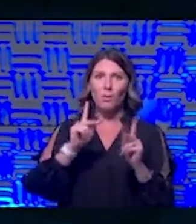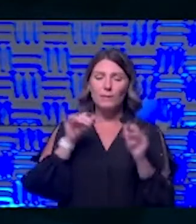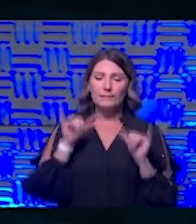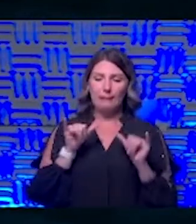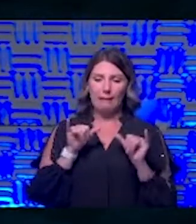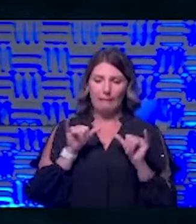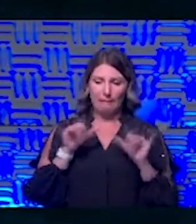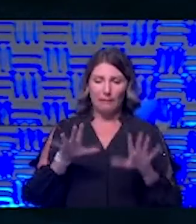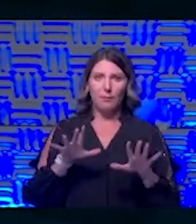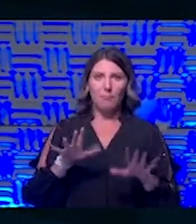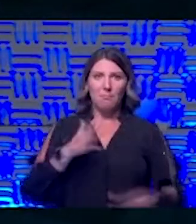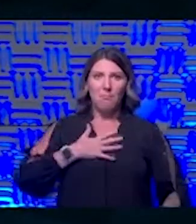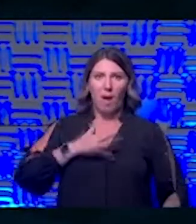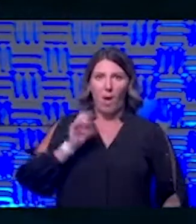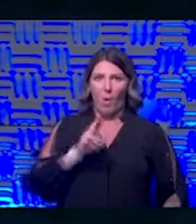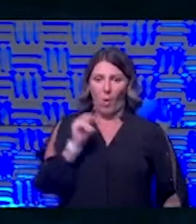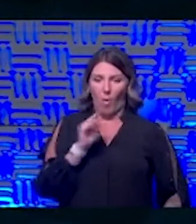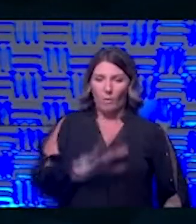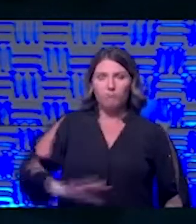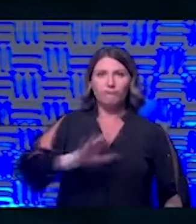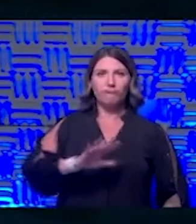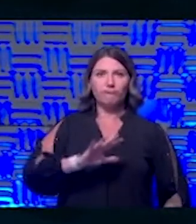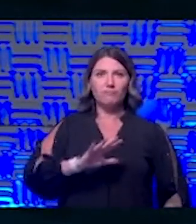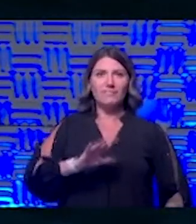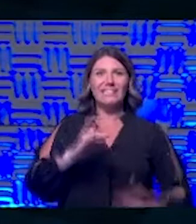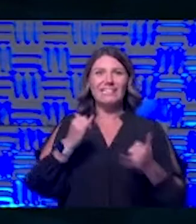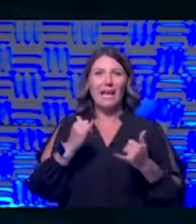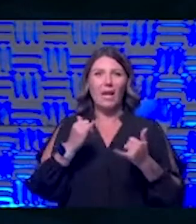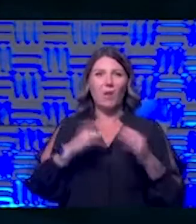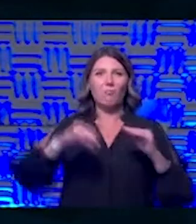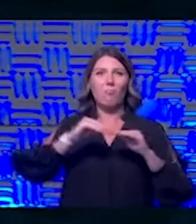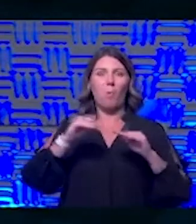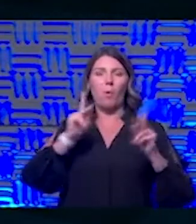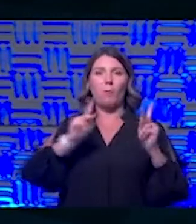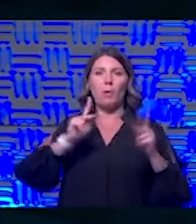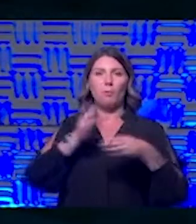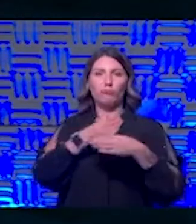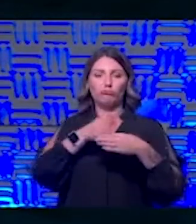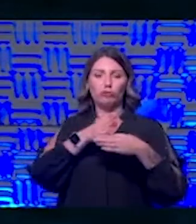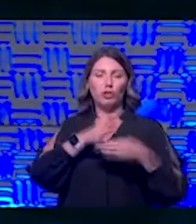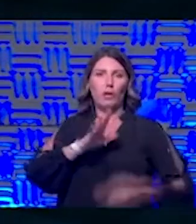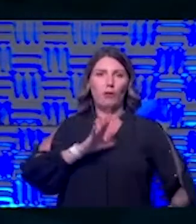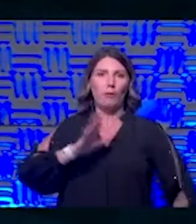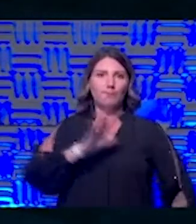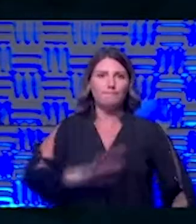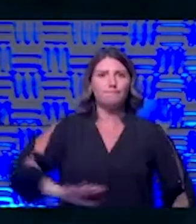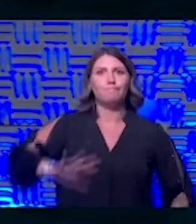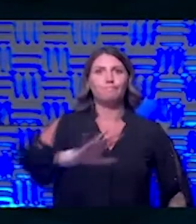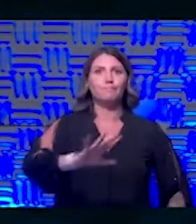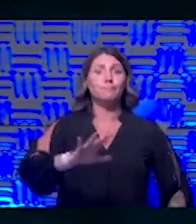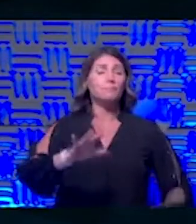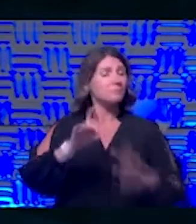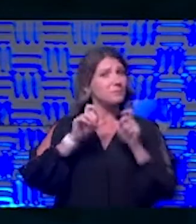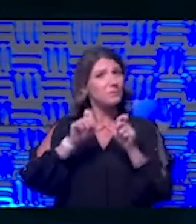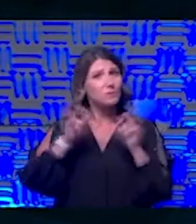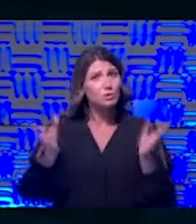share bubbles. I would encourage people to try to maintain that distance piece and recognize that at least seeing face to face, not